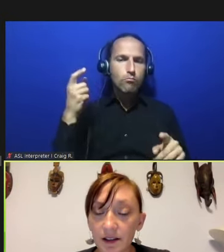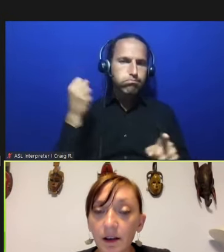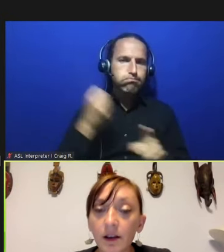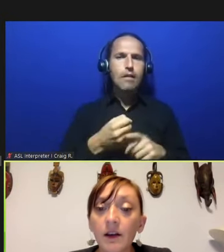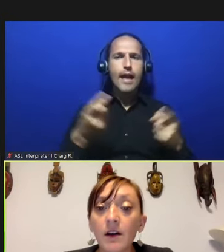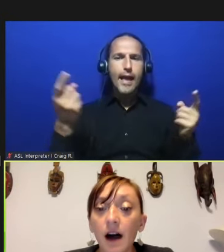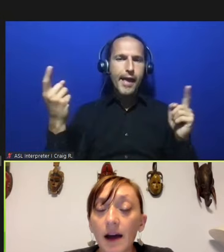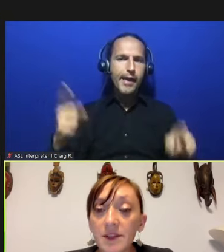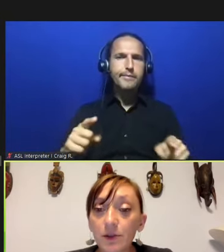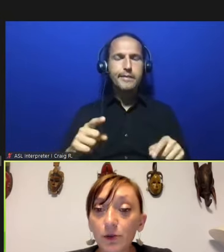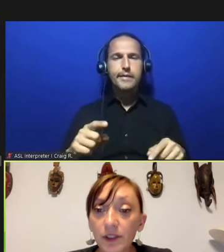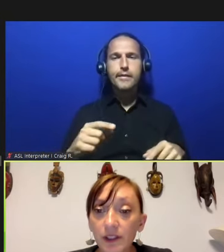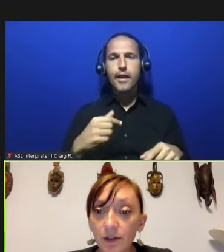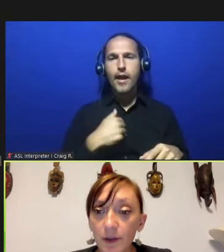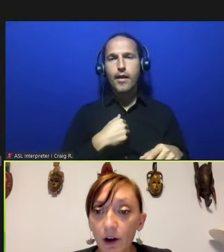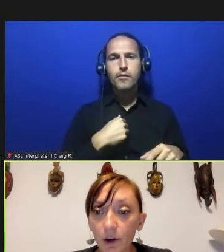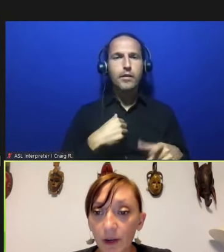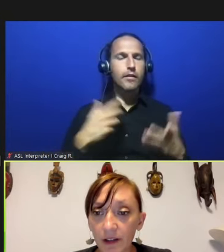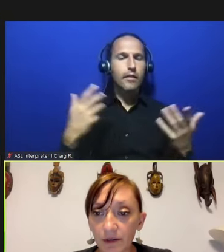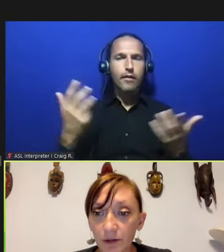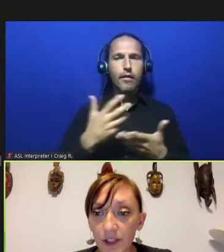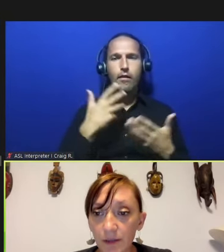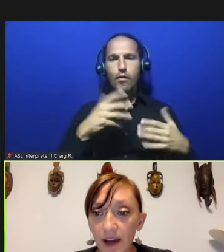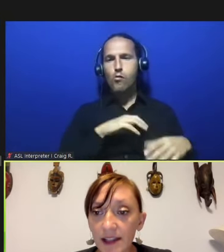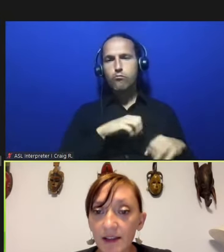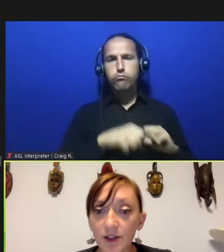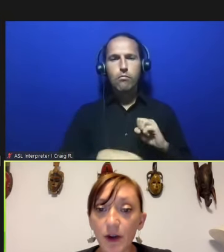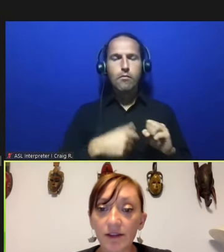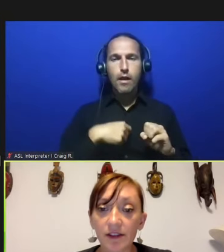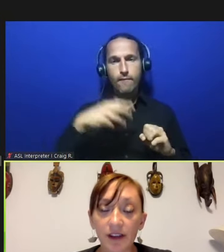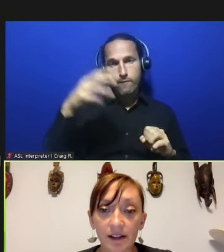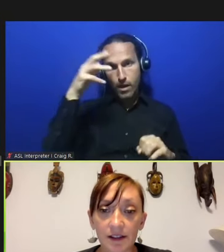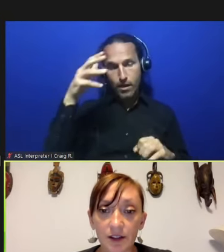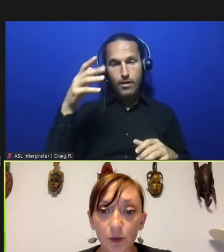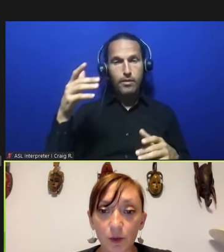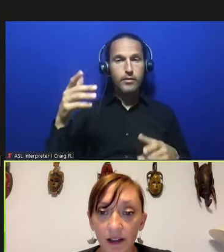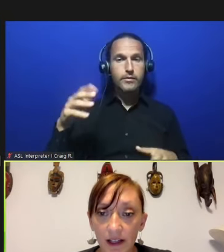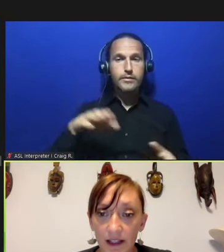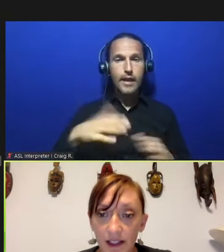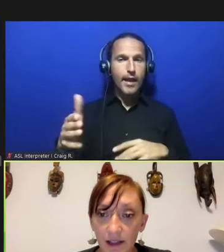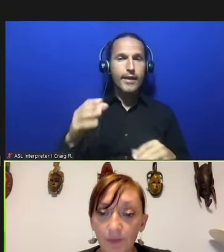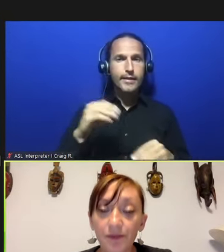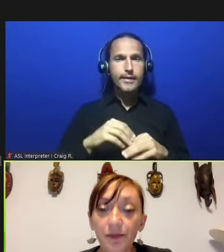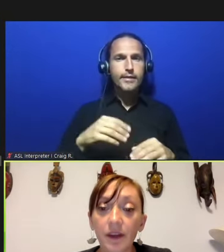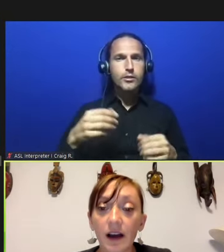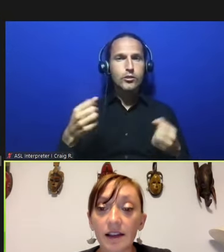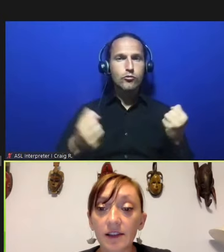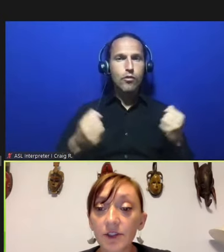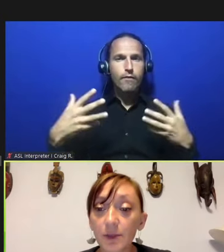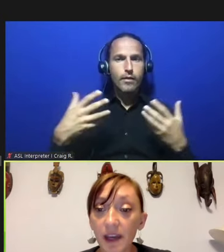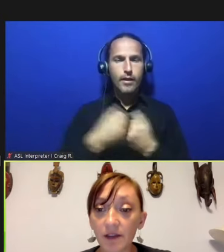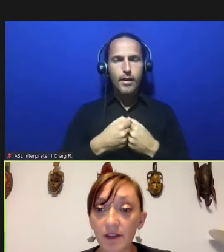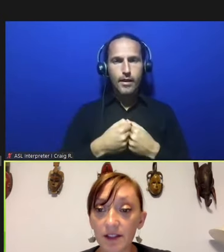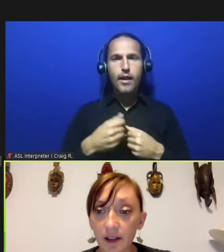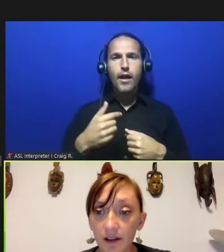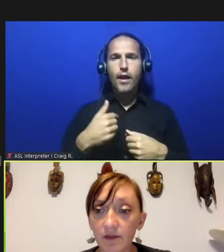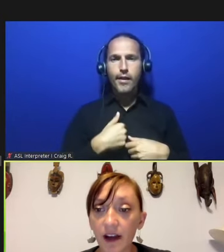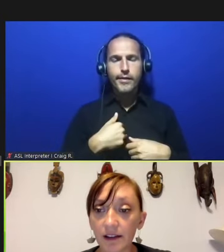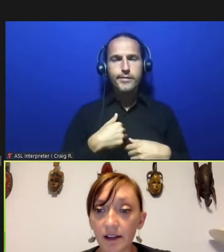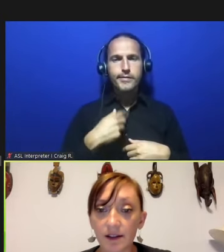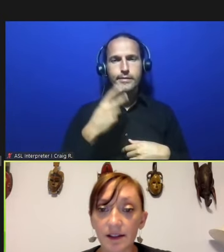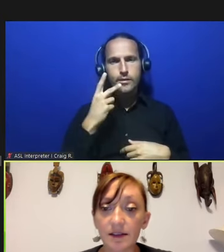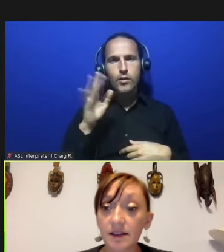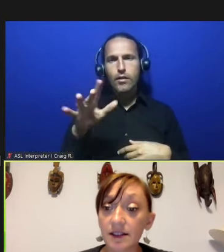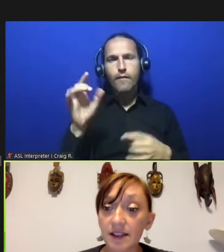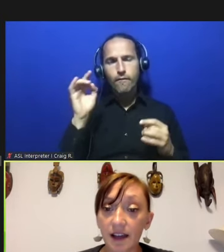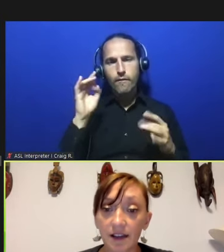does. I'm still reeling from the heartbreak of losing my dad to traffic violence in 2019. I live with the pain of his sudden, violent,